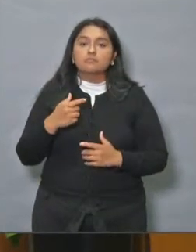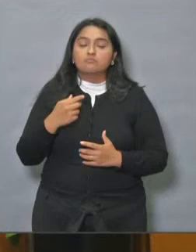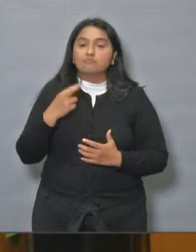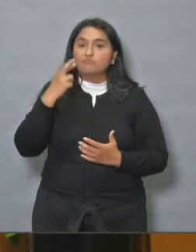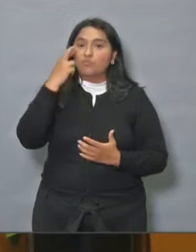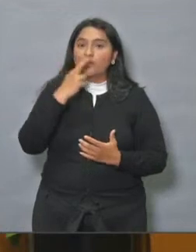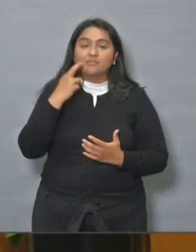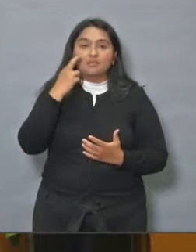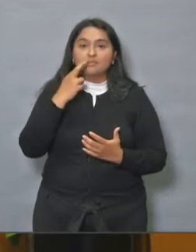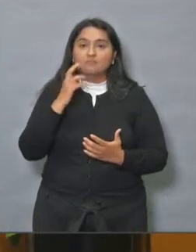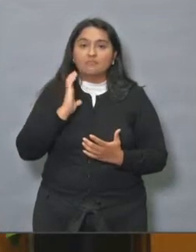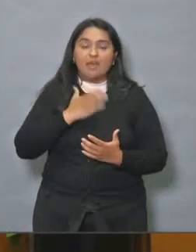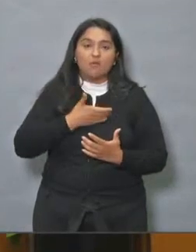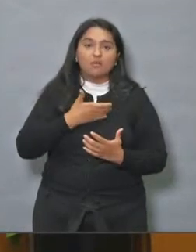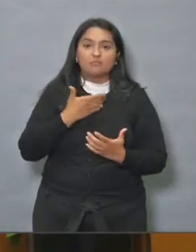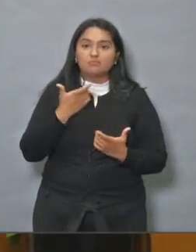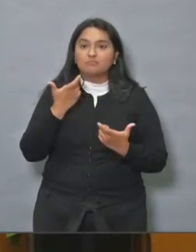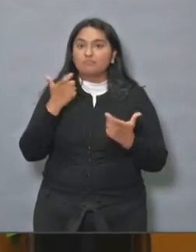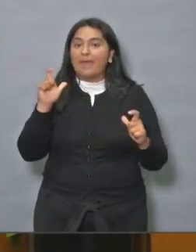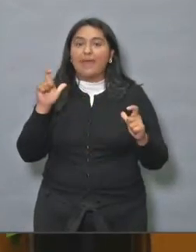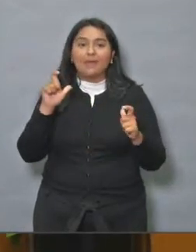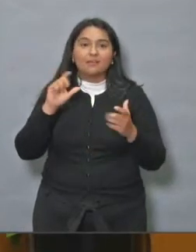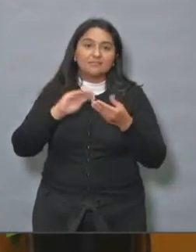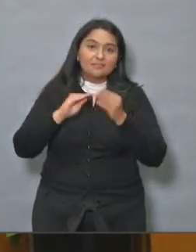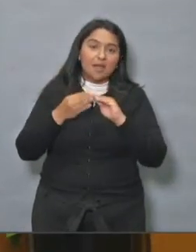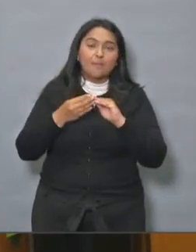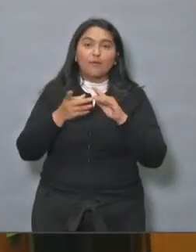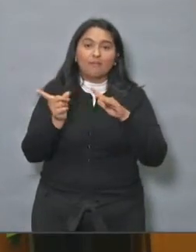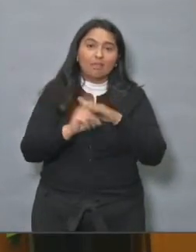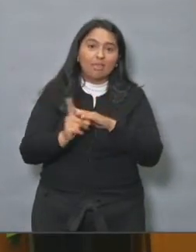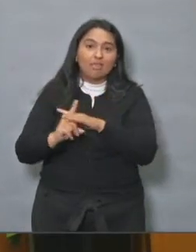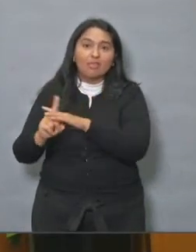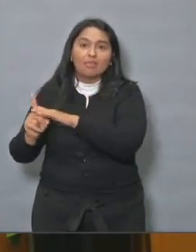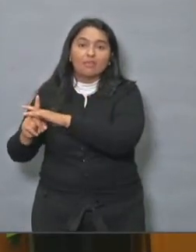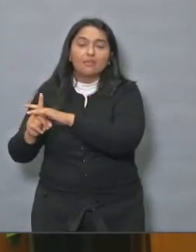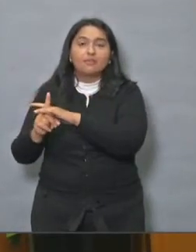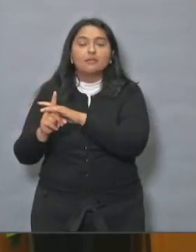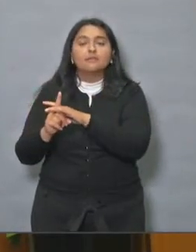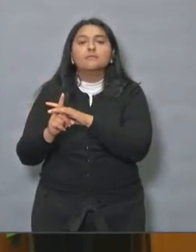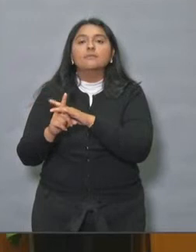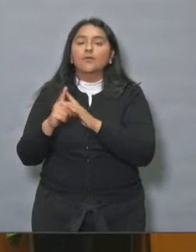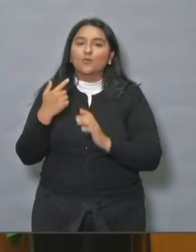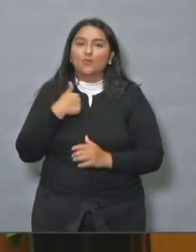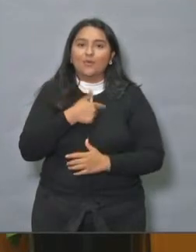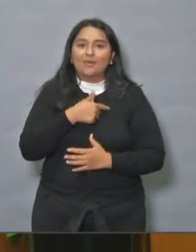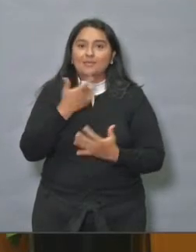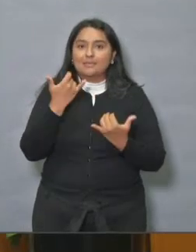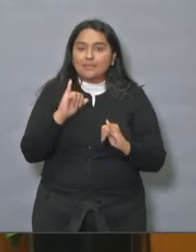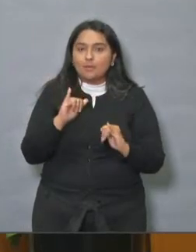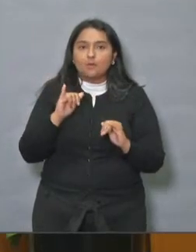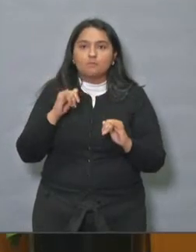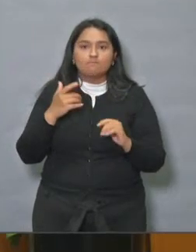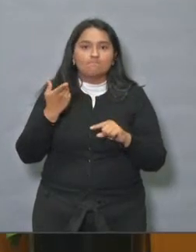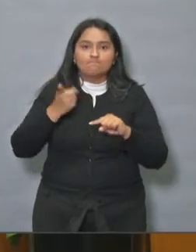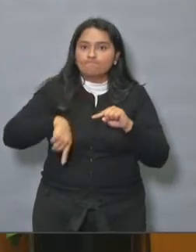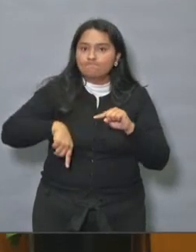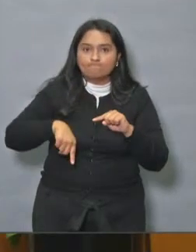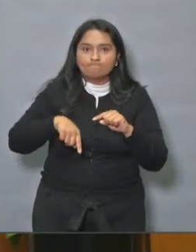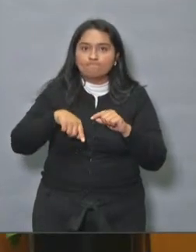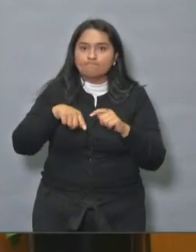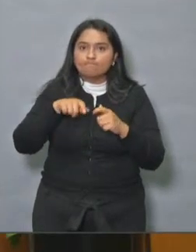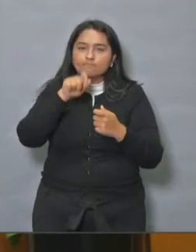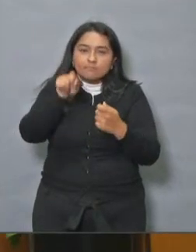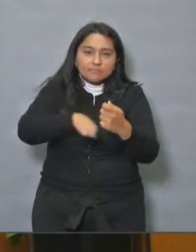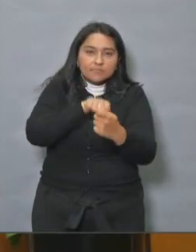have such a high volume of cases coming in is really pinpoint whether or not the